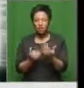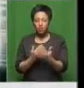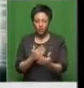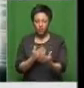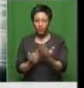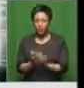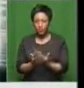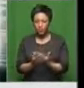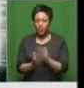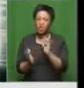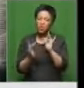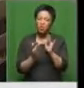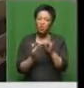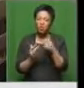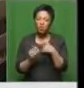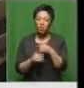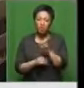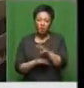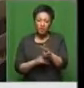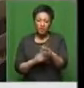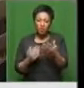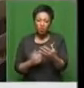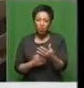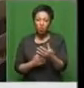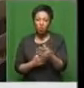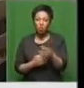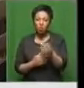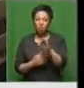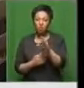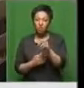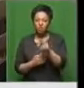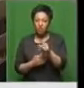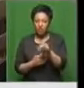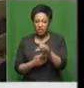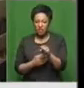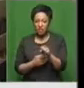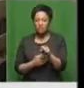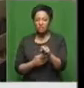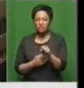be contacted through our website, which is fortisx.com, or by